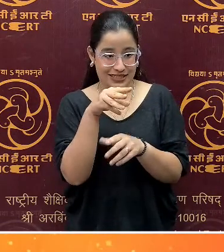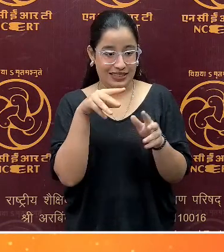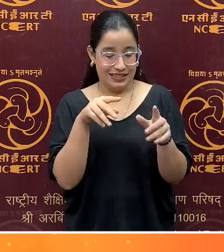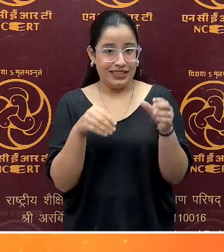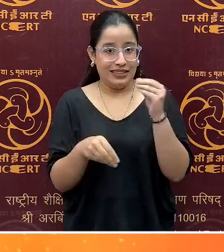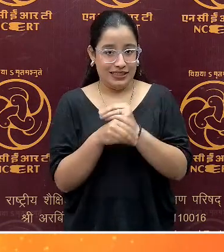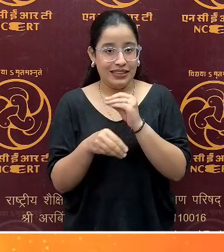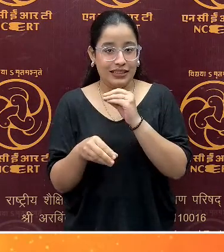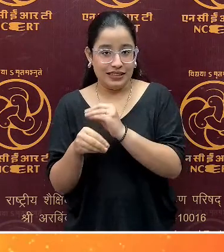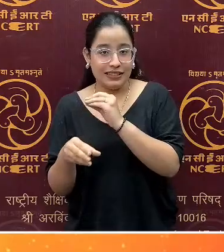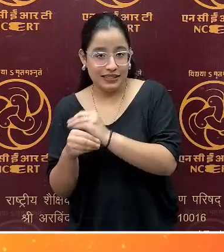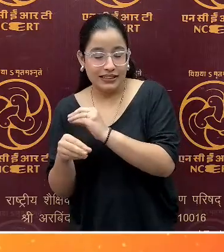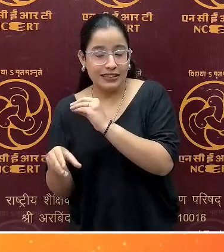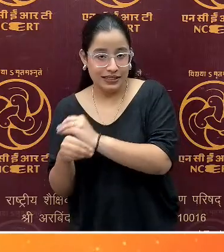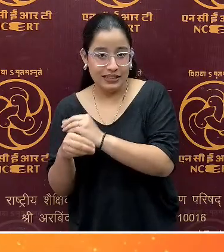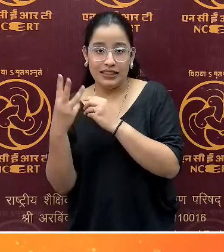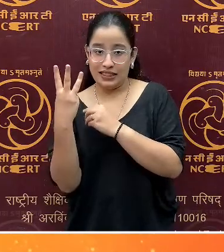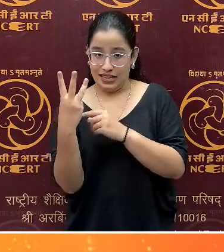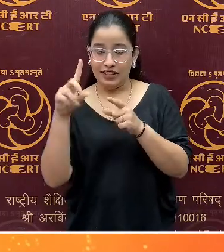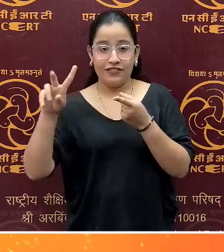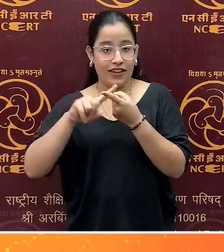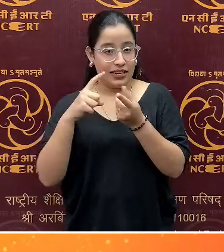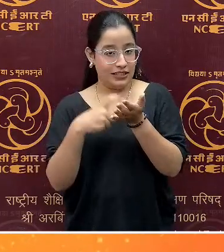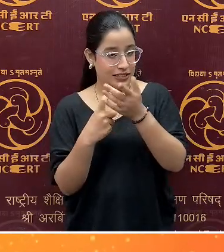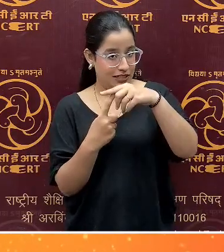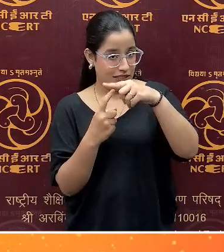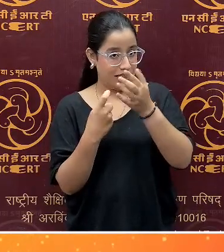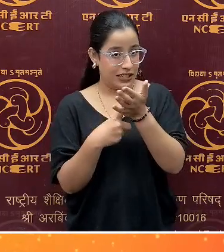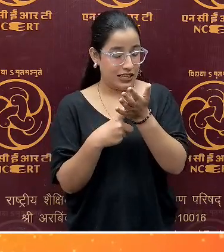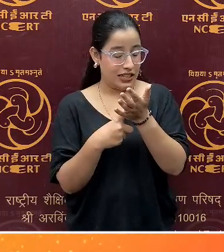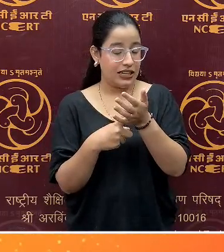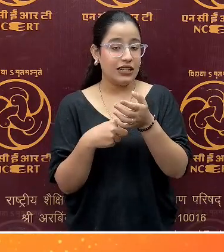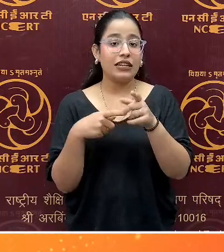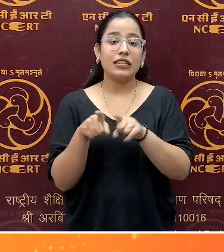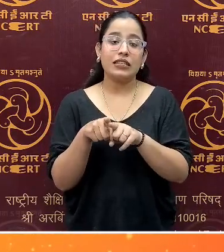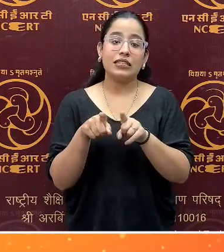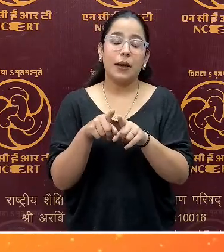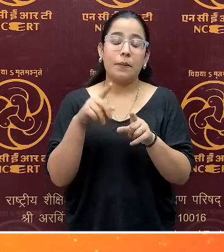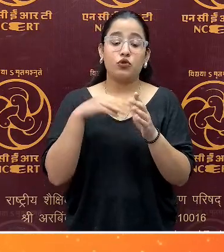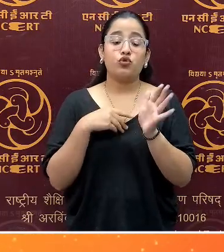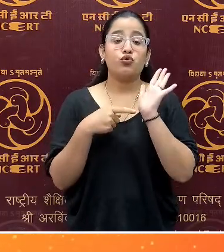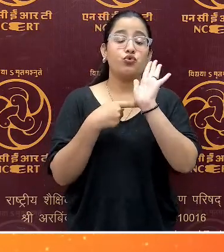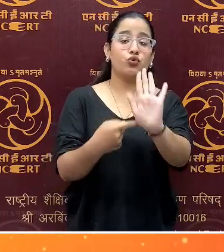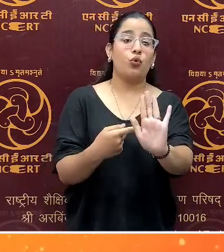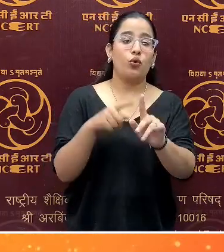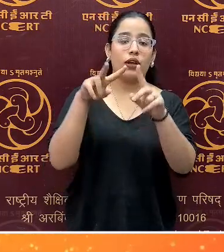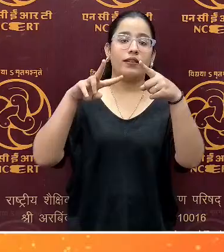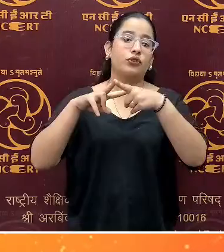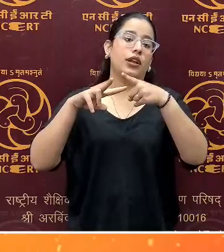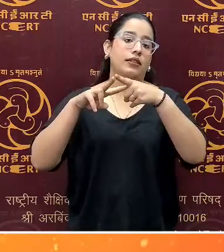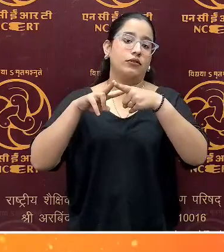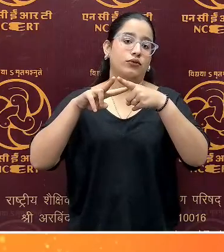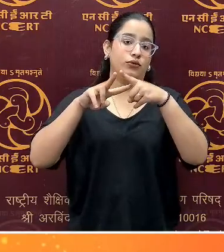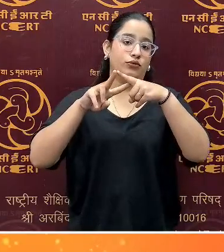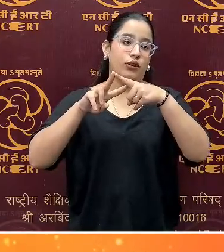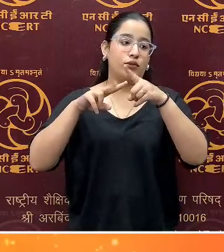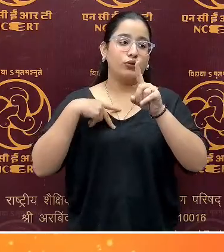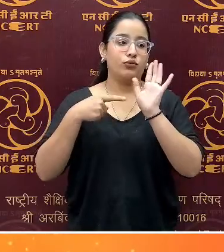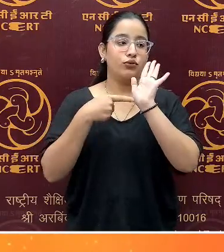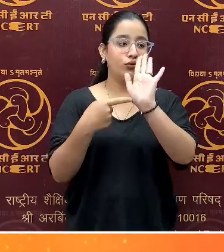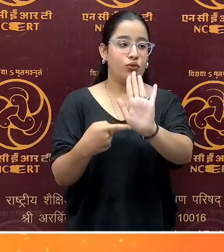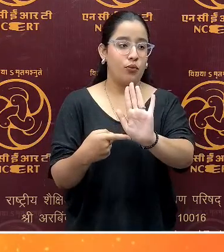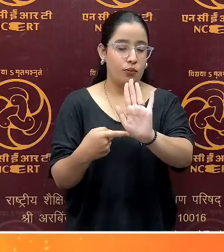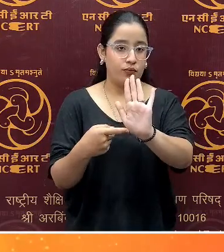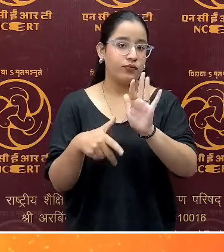we have the sum of three vectors taken in order, that is, they represent a triangle. That is known